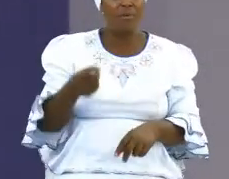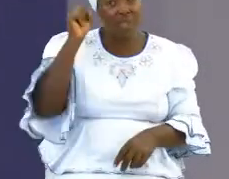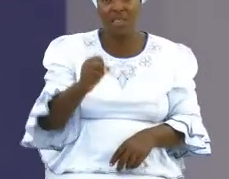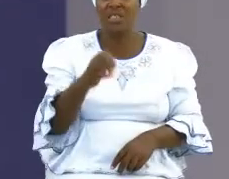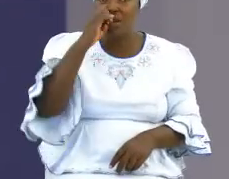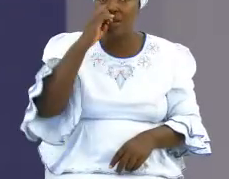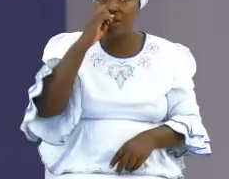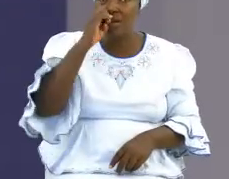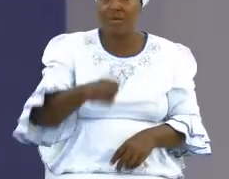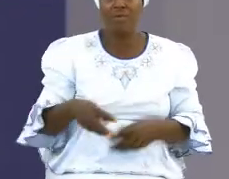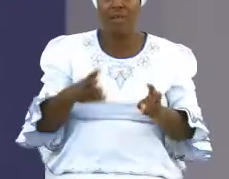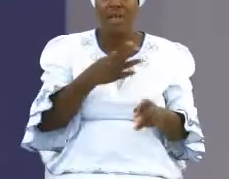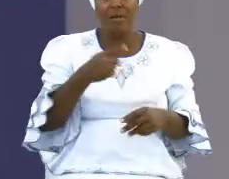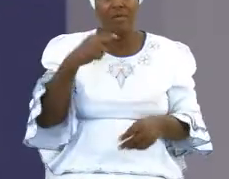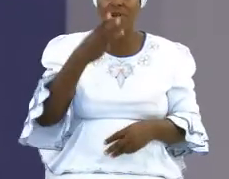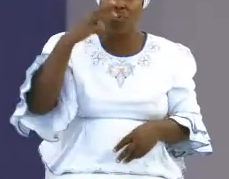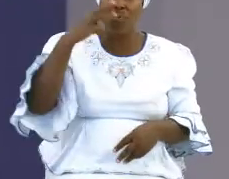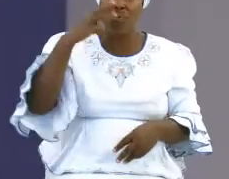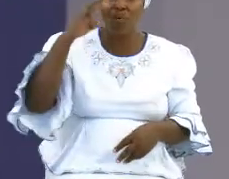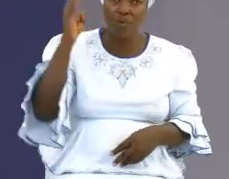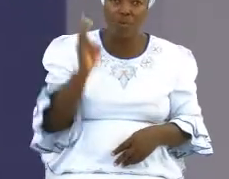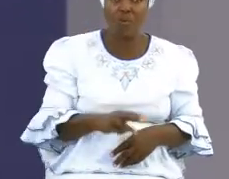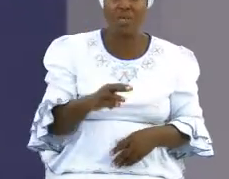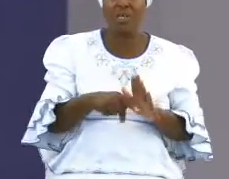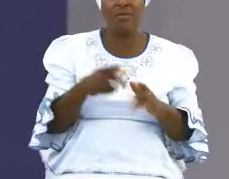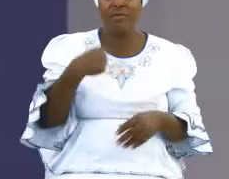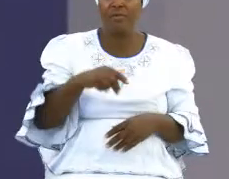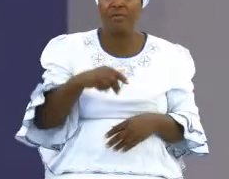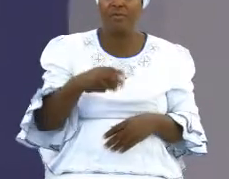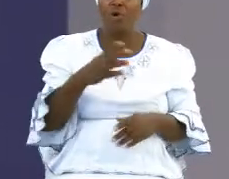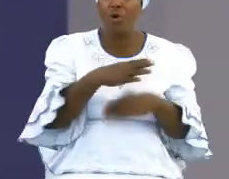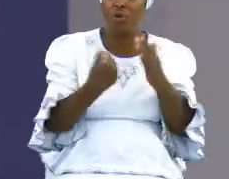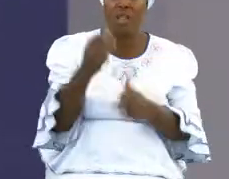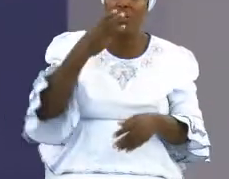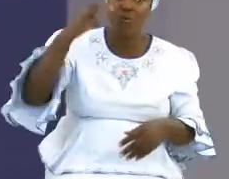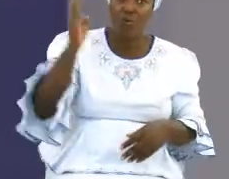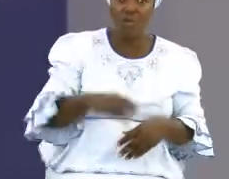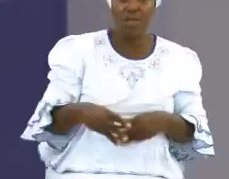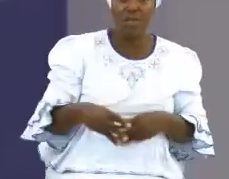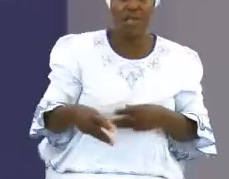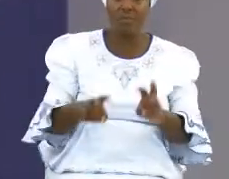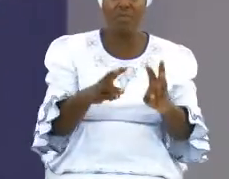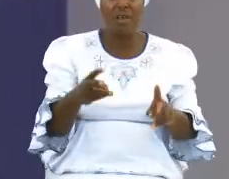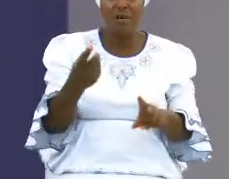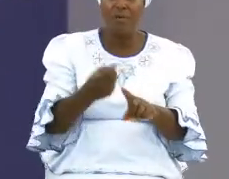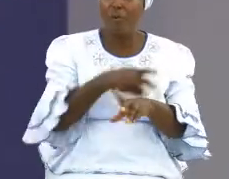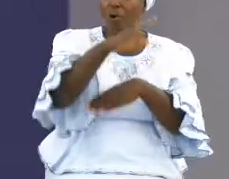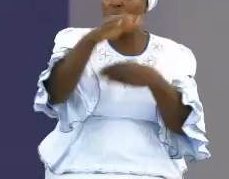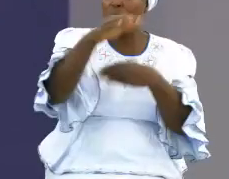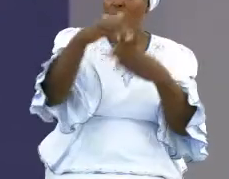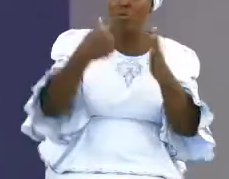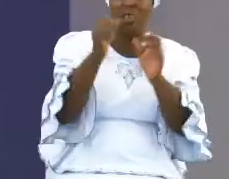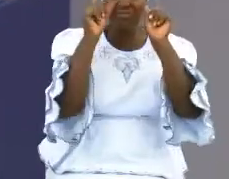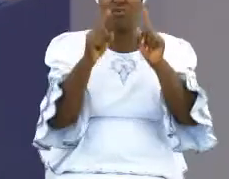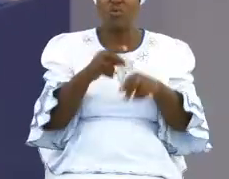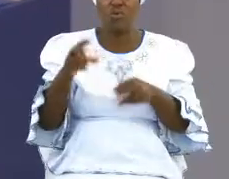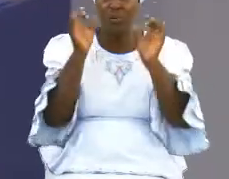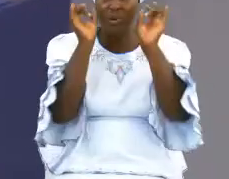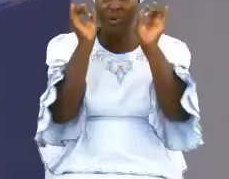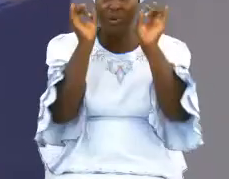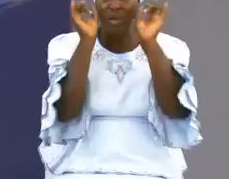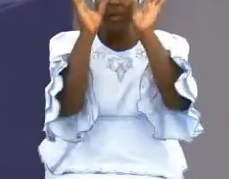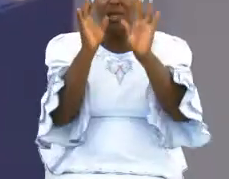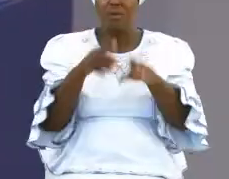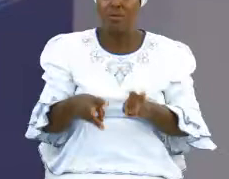violence, from the cruelty, from the murderous tendencies, from their